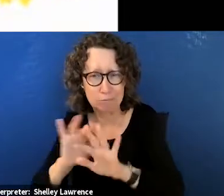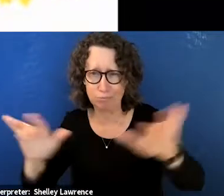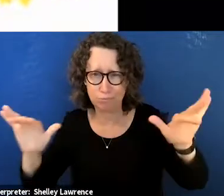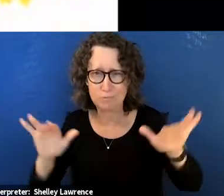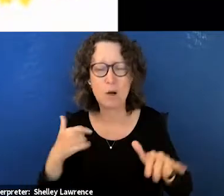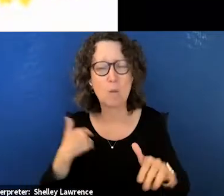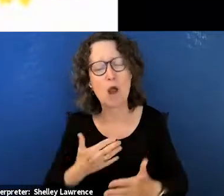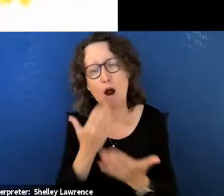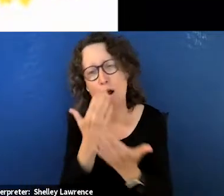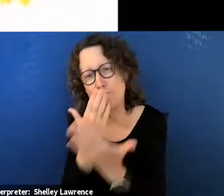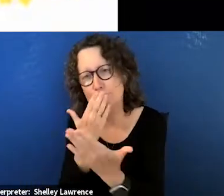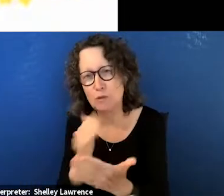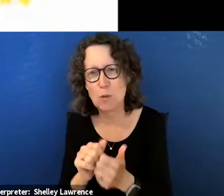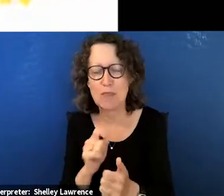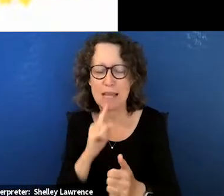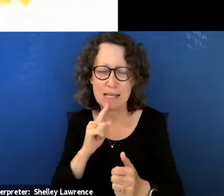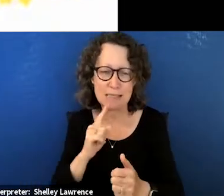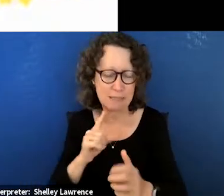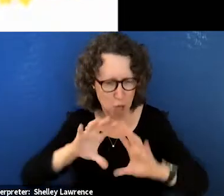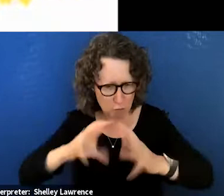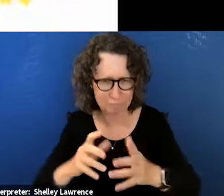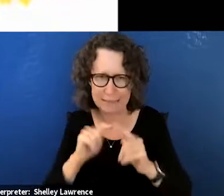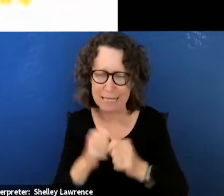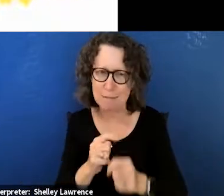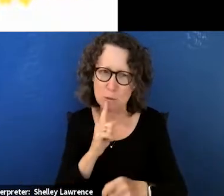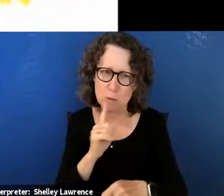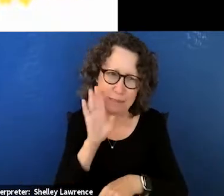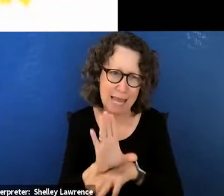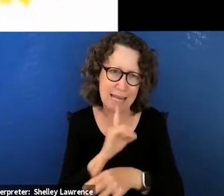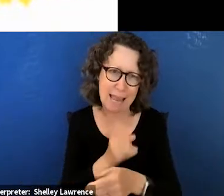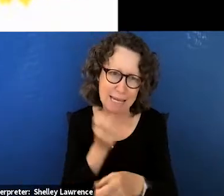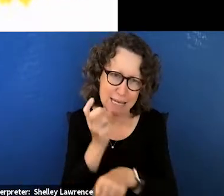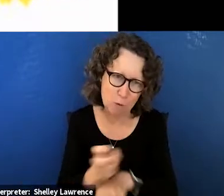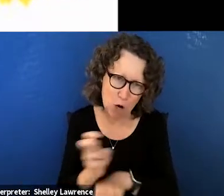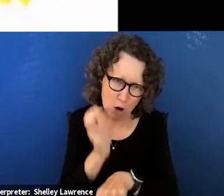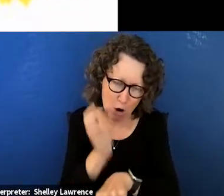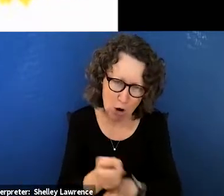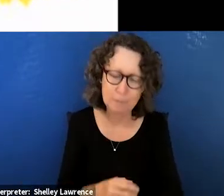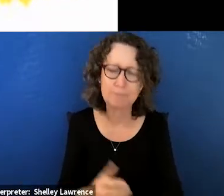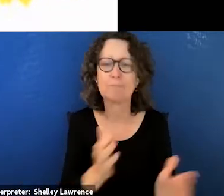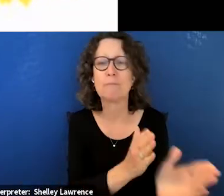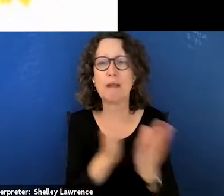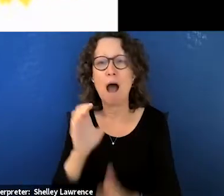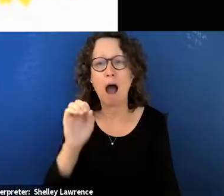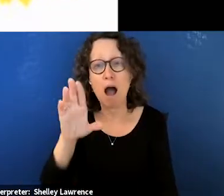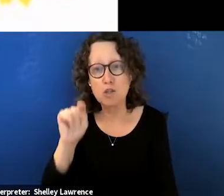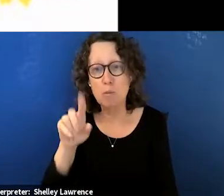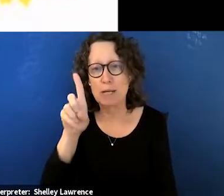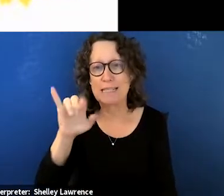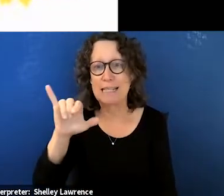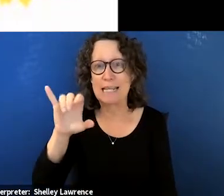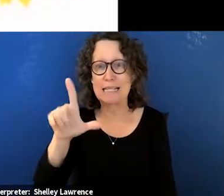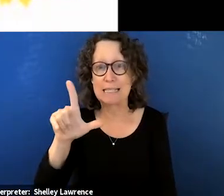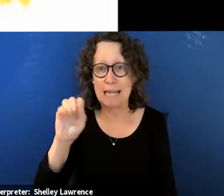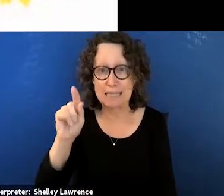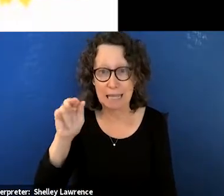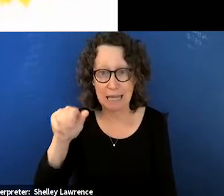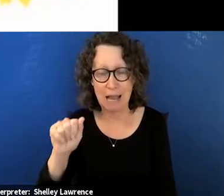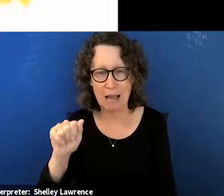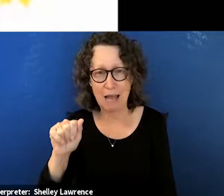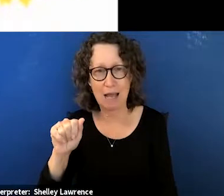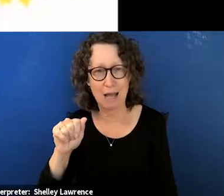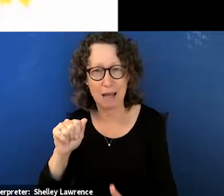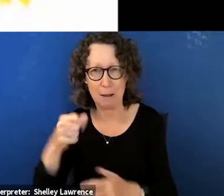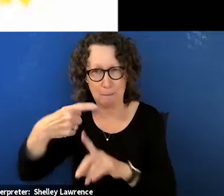so grateful to this dedicated, hardworking team. Also, October is Dyslexia Awareness Month. Dyslexia is one of the most